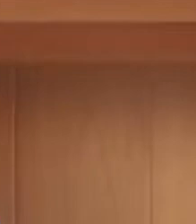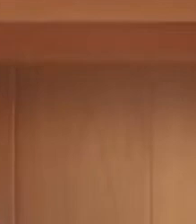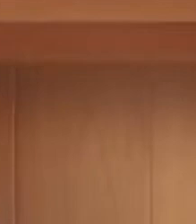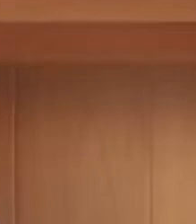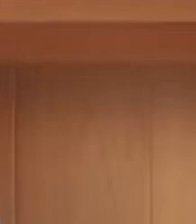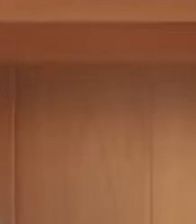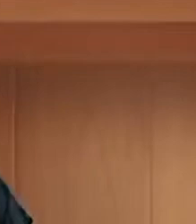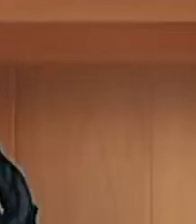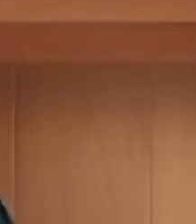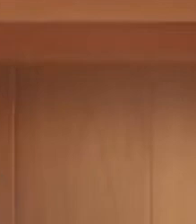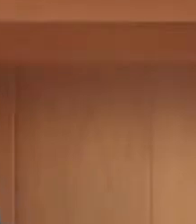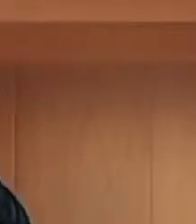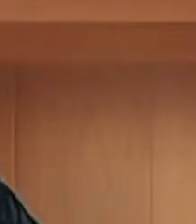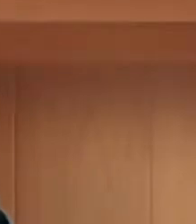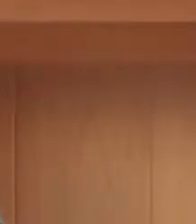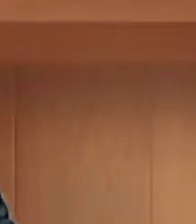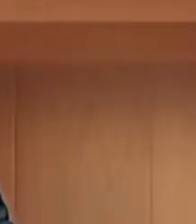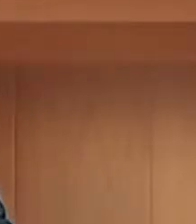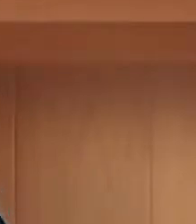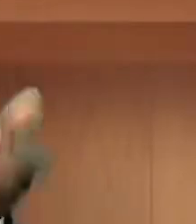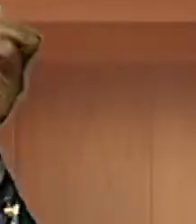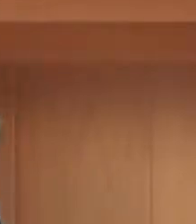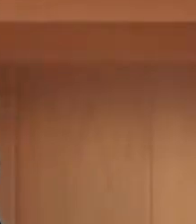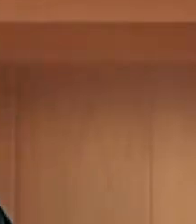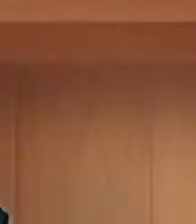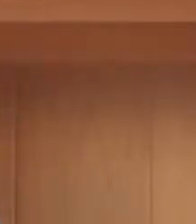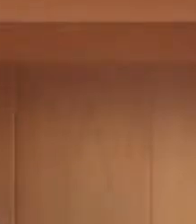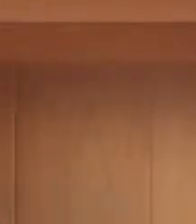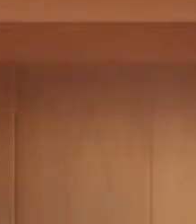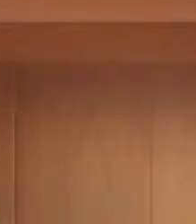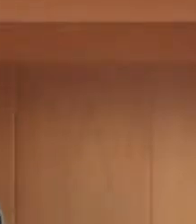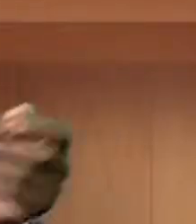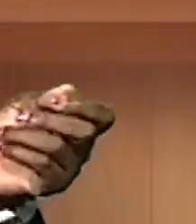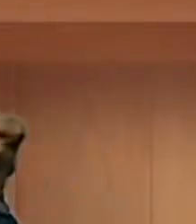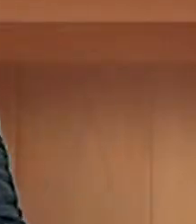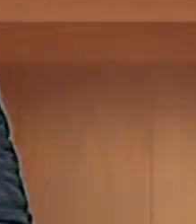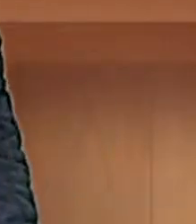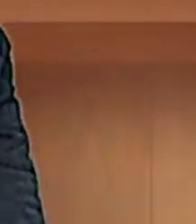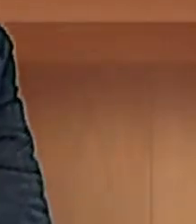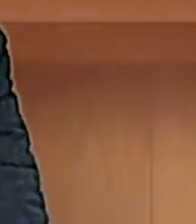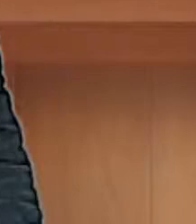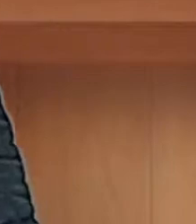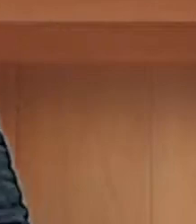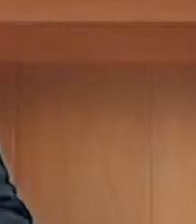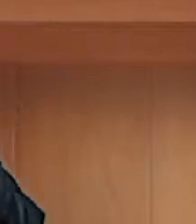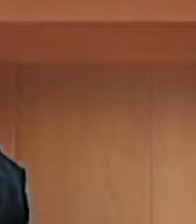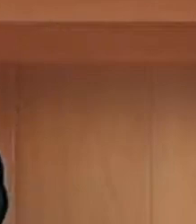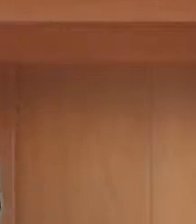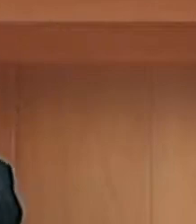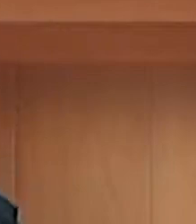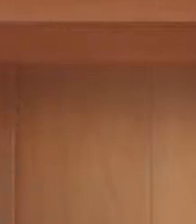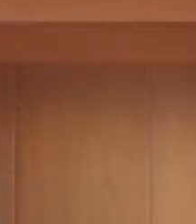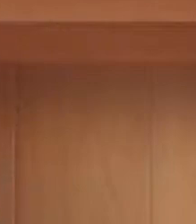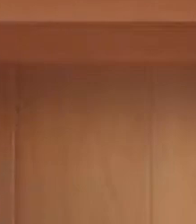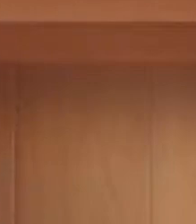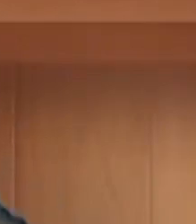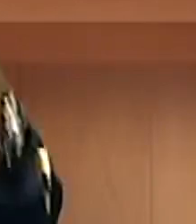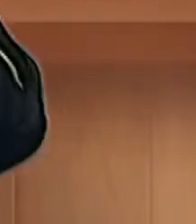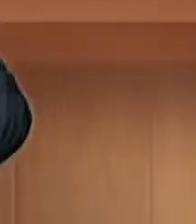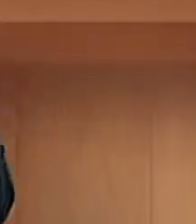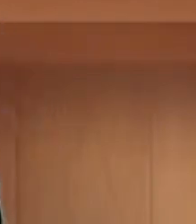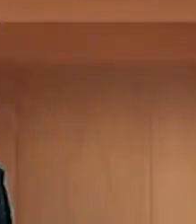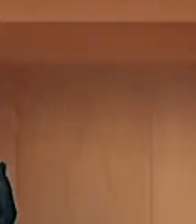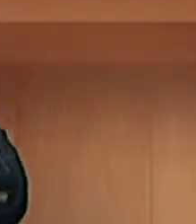less the same as our king. The king during Inkwala stays in seclusion. Also the shaman here,